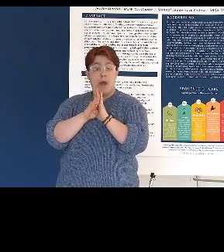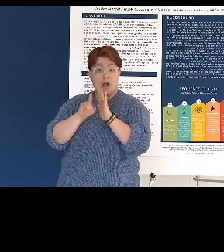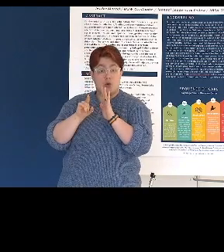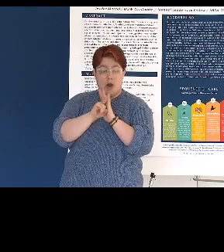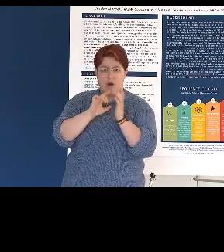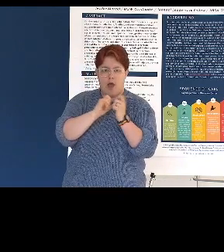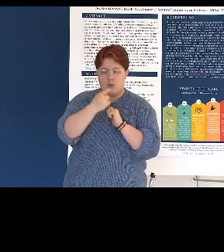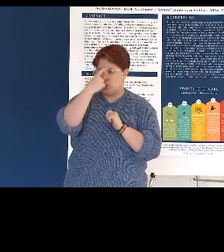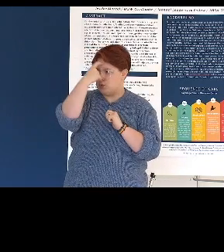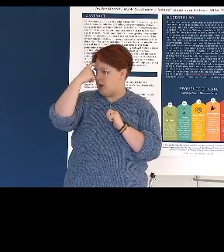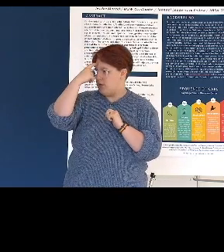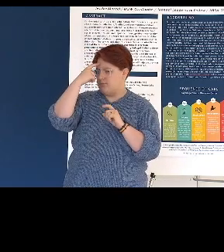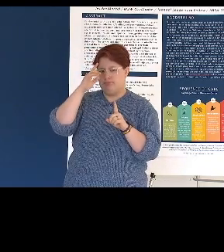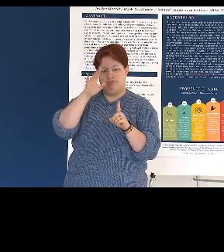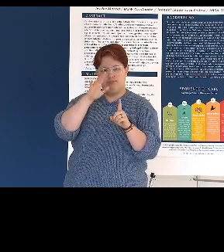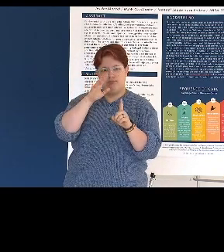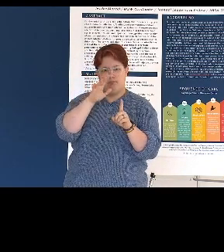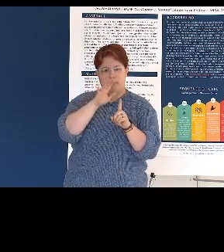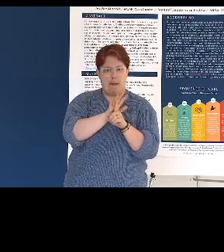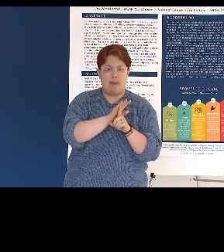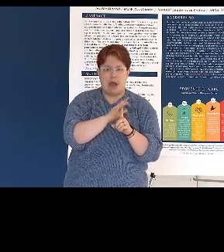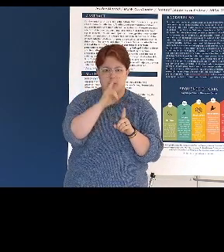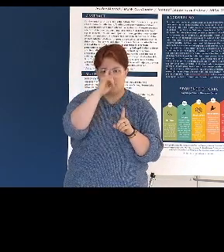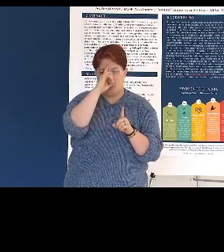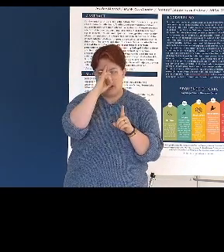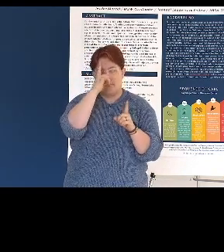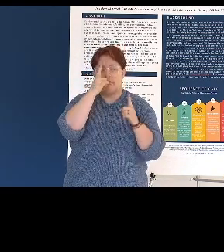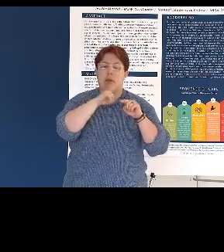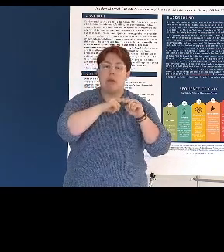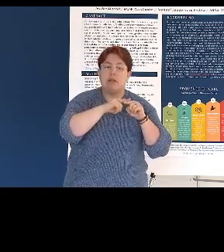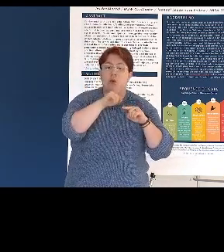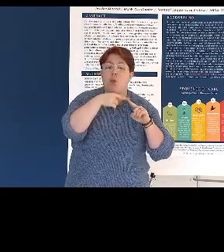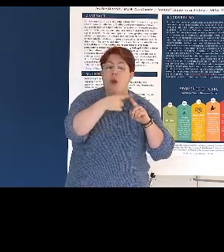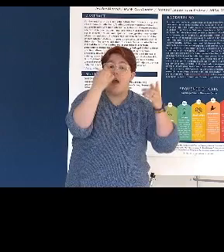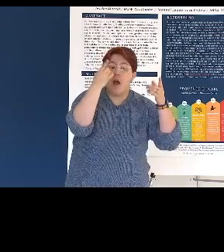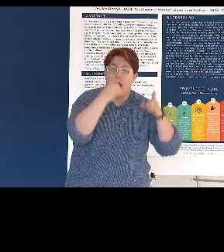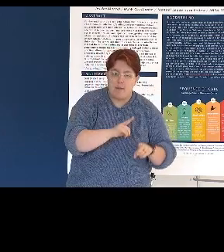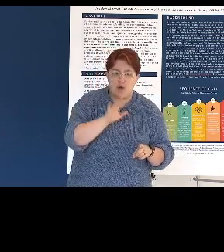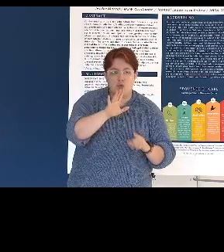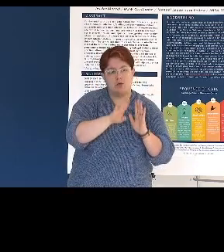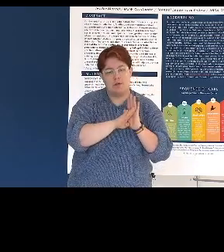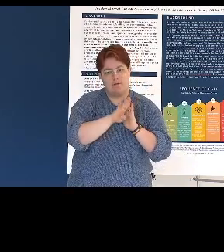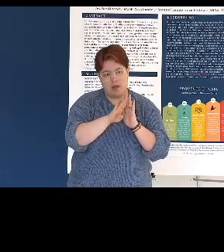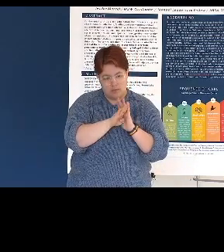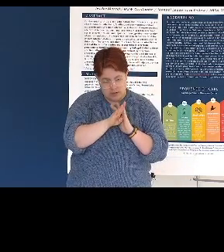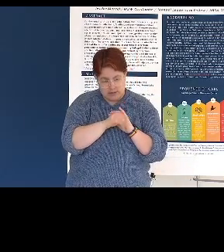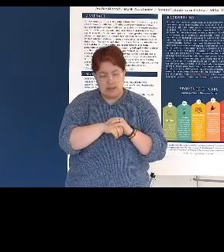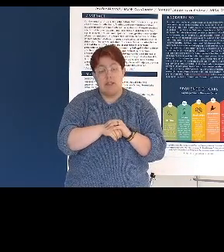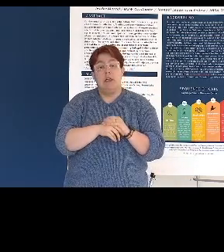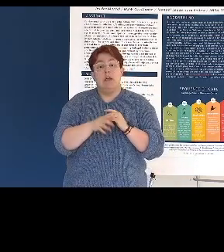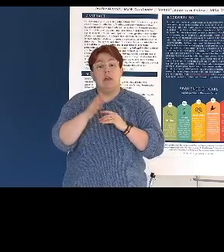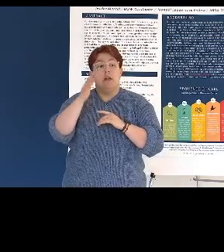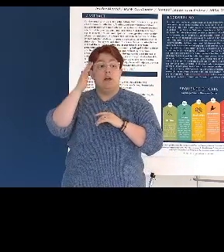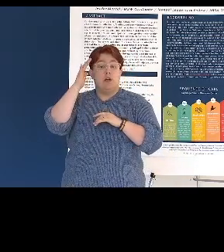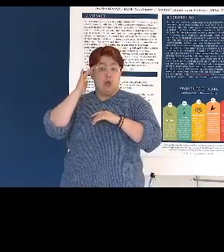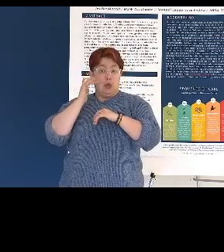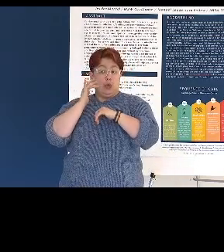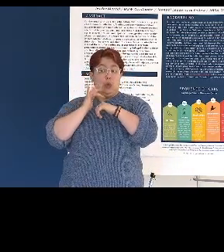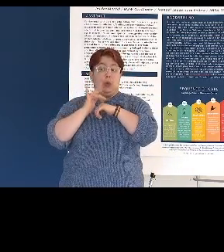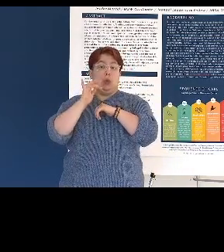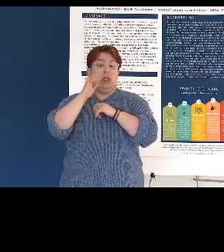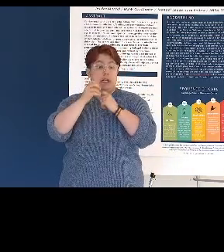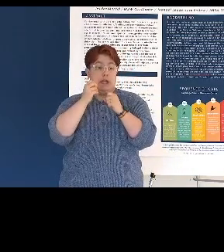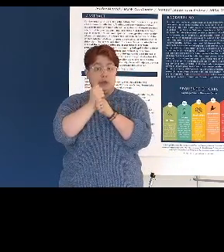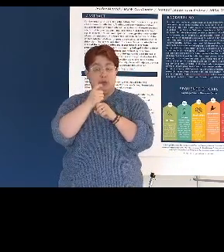brain, it does depend on when these traumatic events happen throughout development. In the earliest years, traumatic